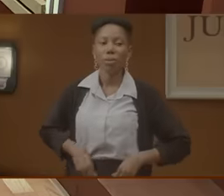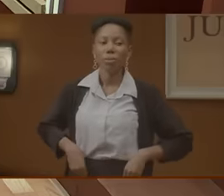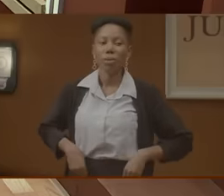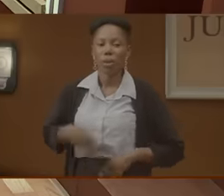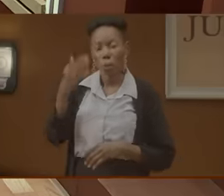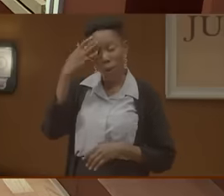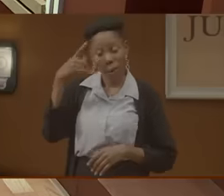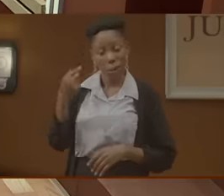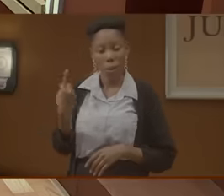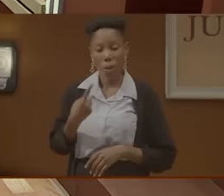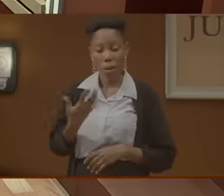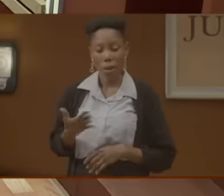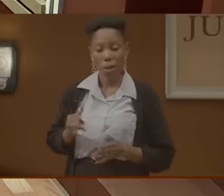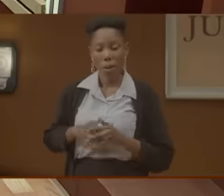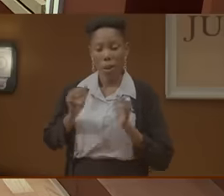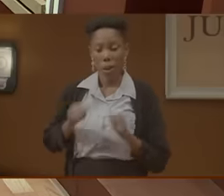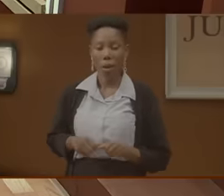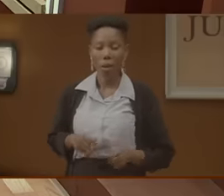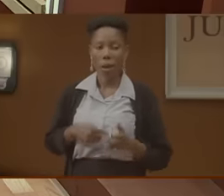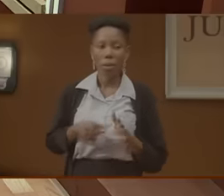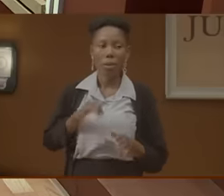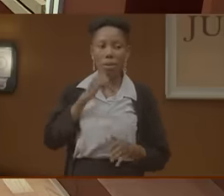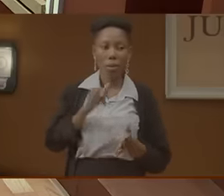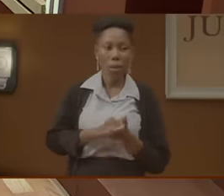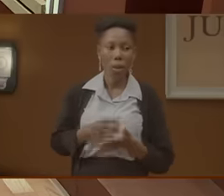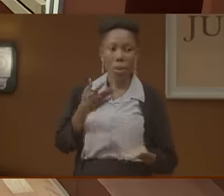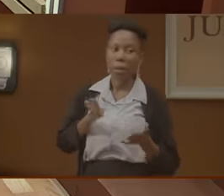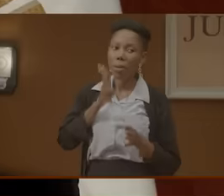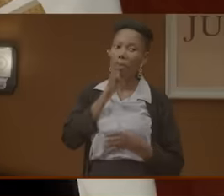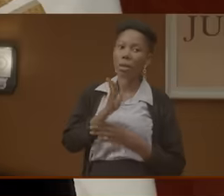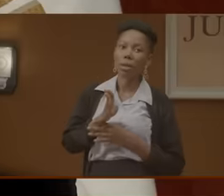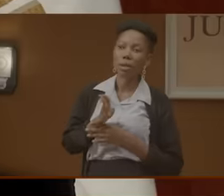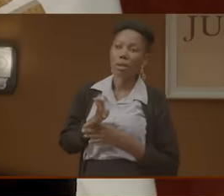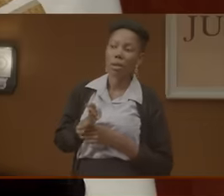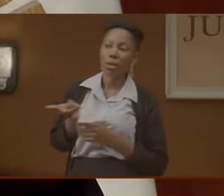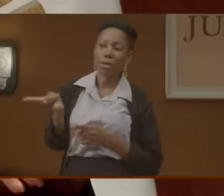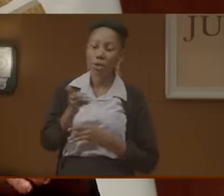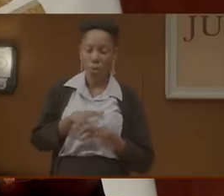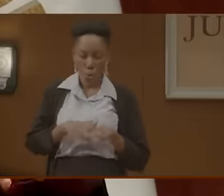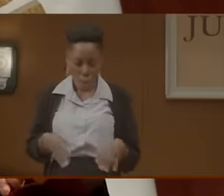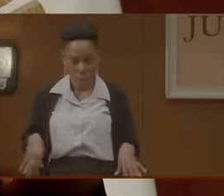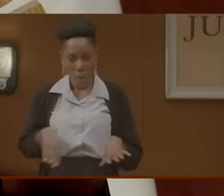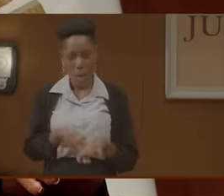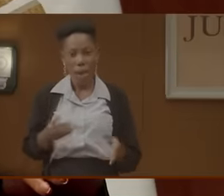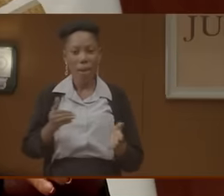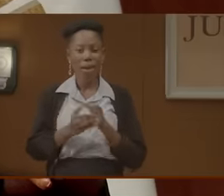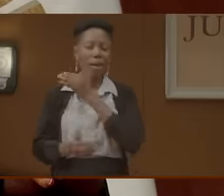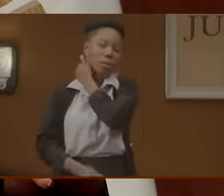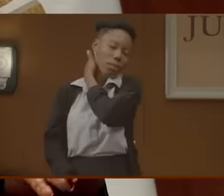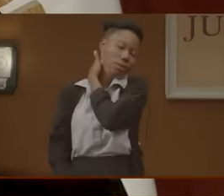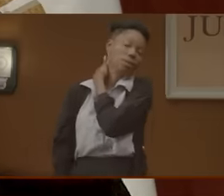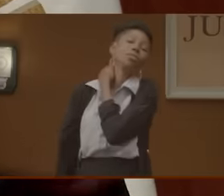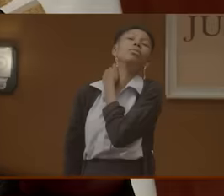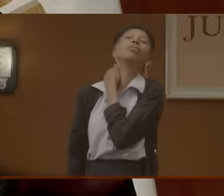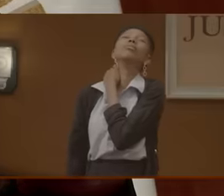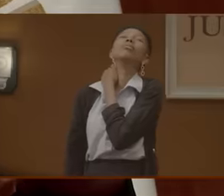The worst that can happen is, like the two of you stop, you say you are not married to each other again. Do you understand?